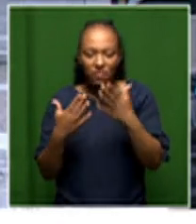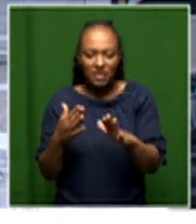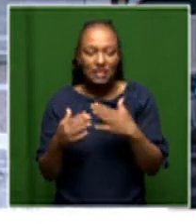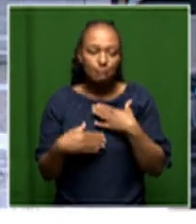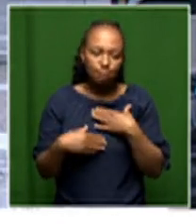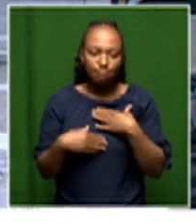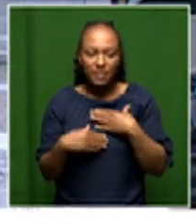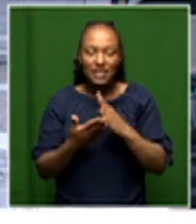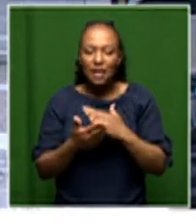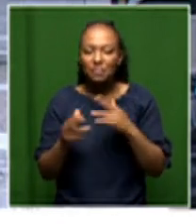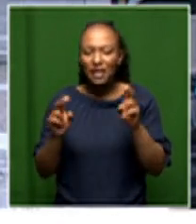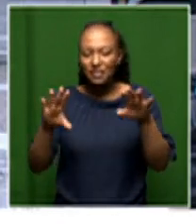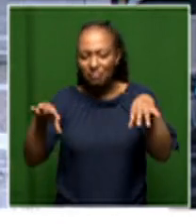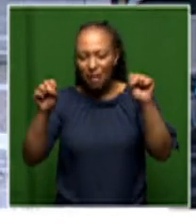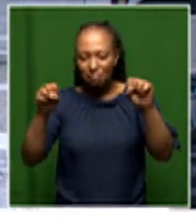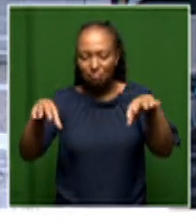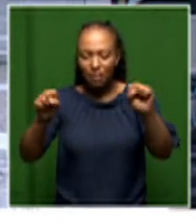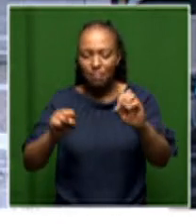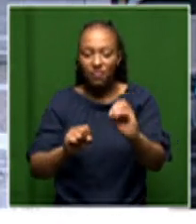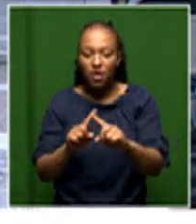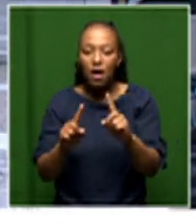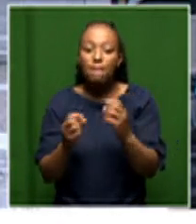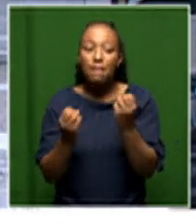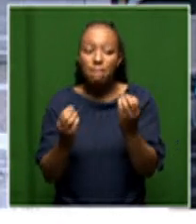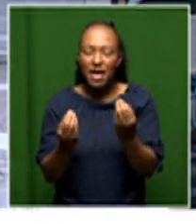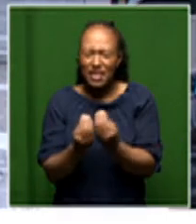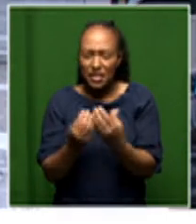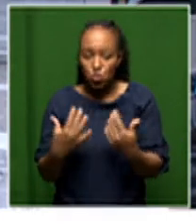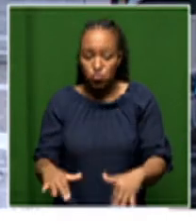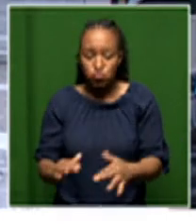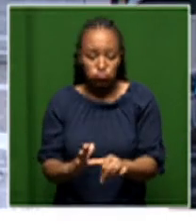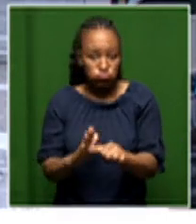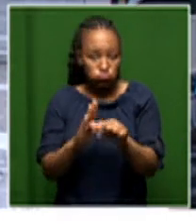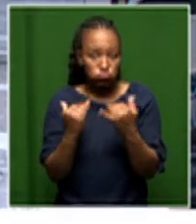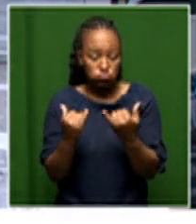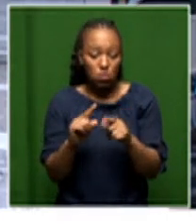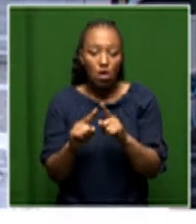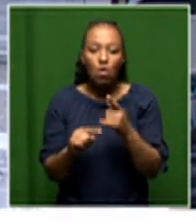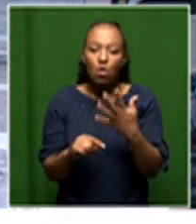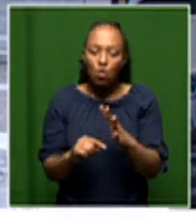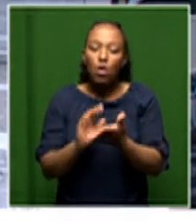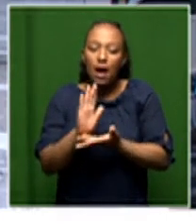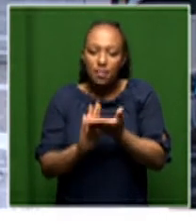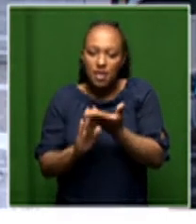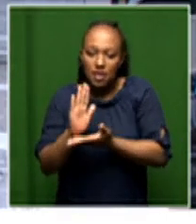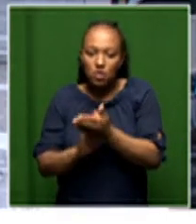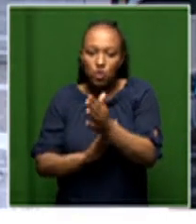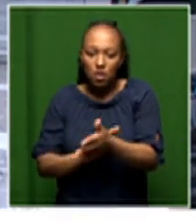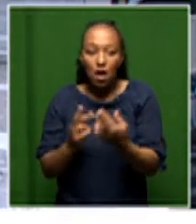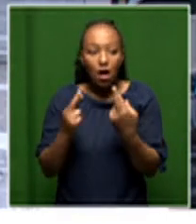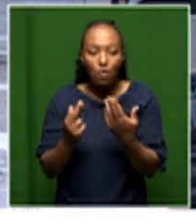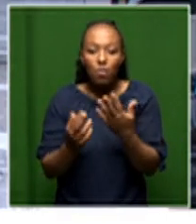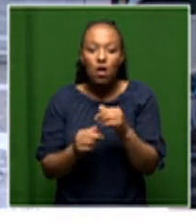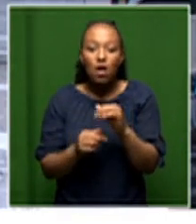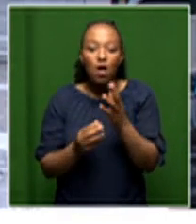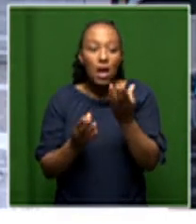to have load shedding and so on and so forth. But there's a lot at stake today, of course, and we will be giving you updates. I hope that I will